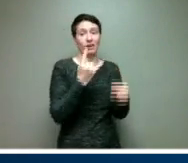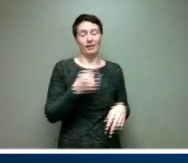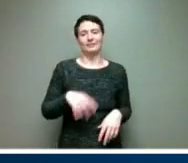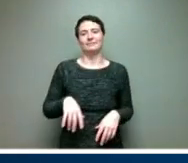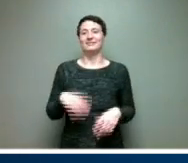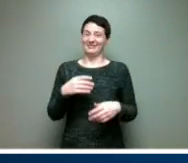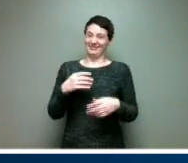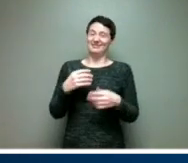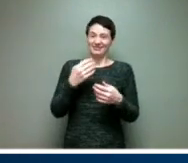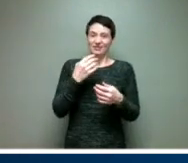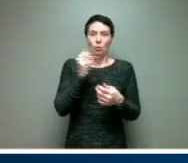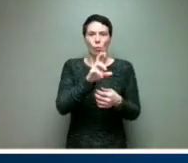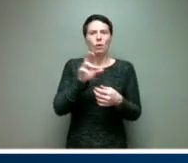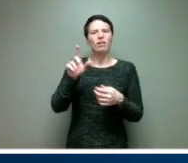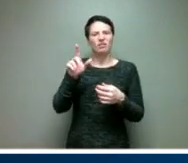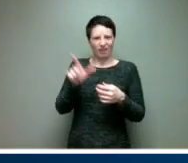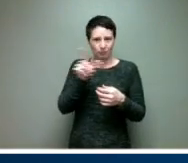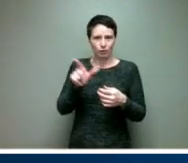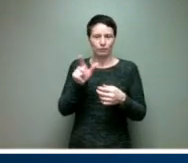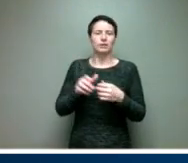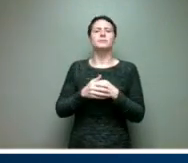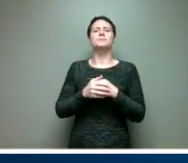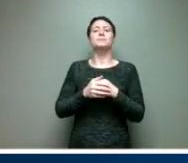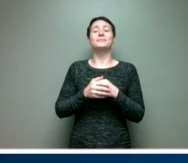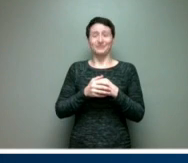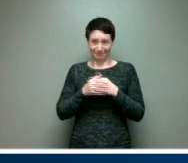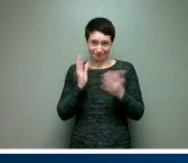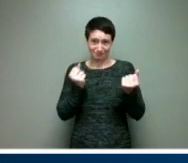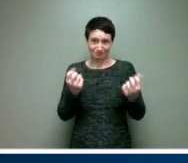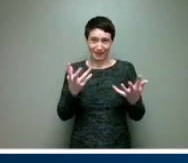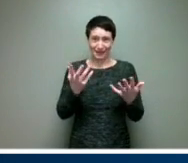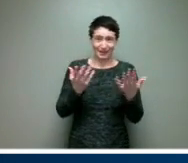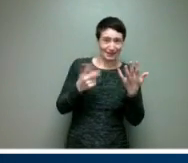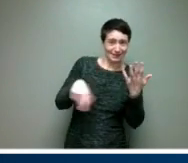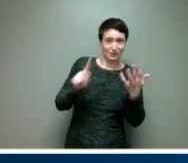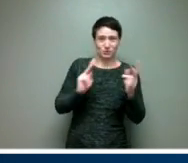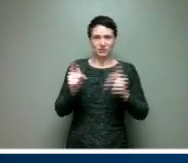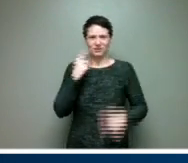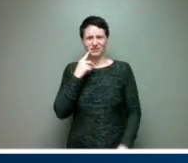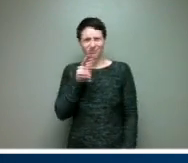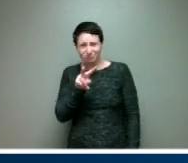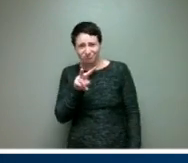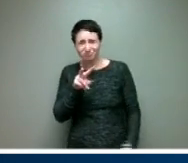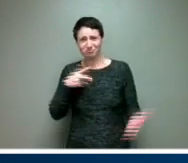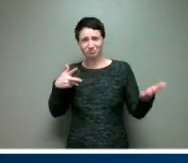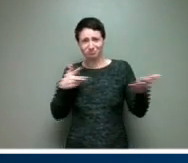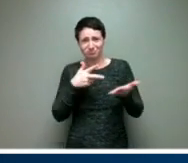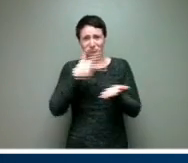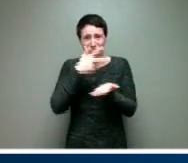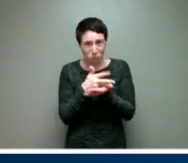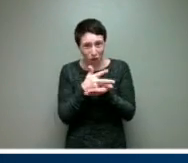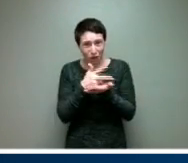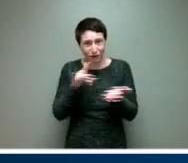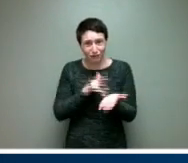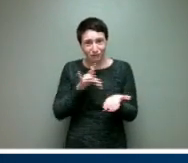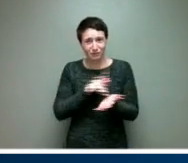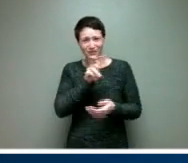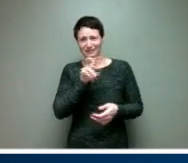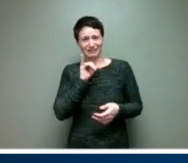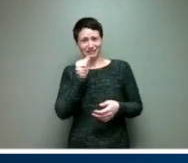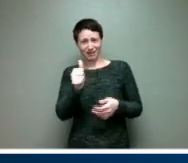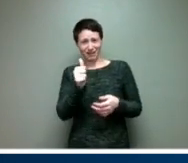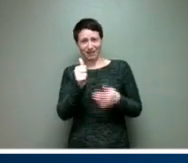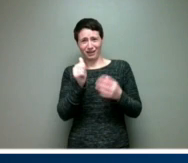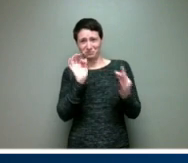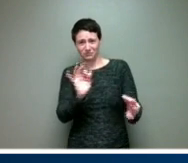we were able to make for our families and our communities. And we've also, our partner, I Know I Can, has actually